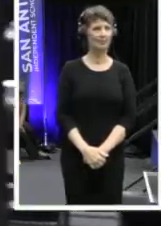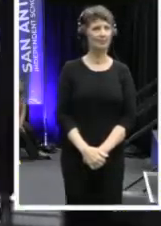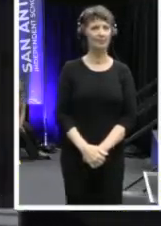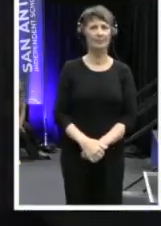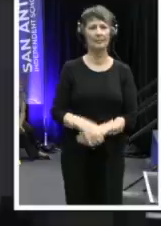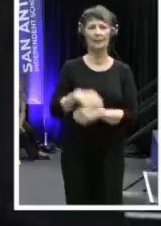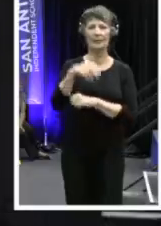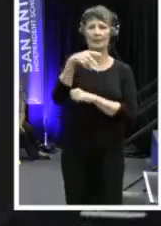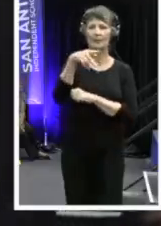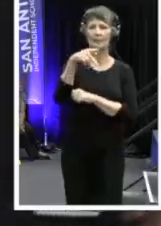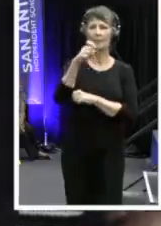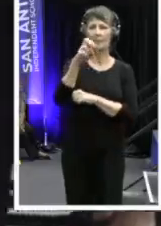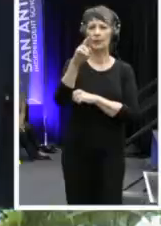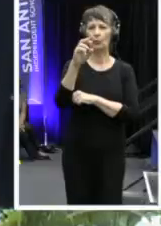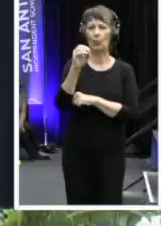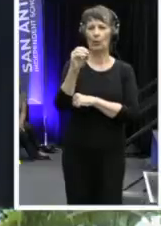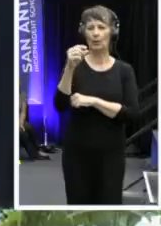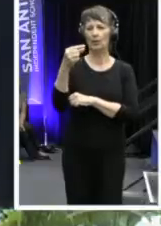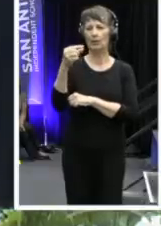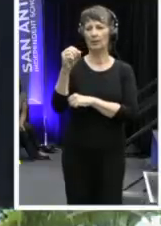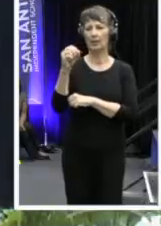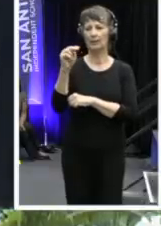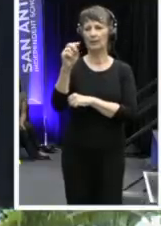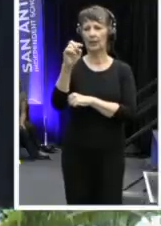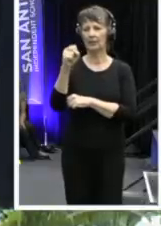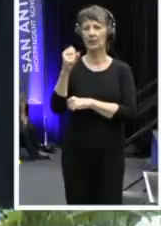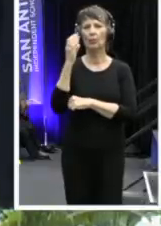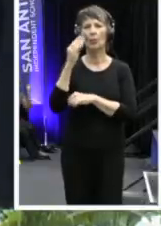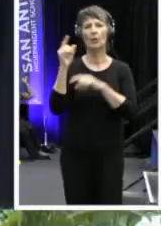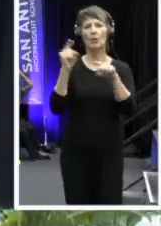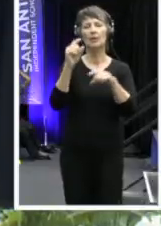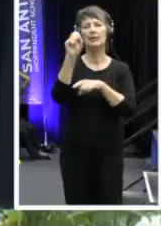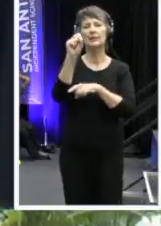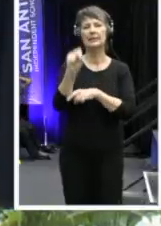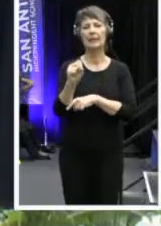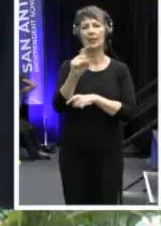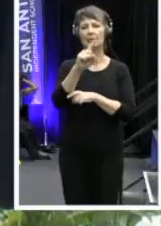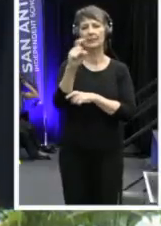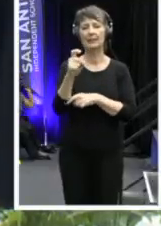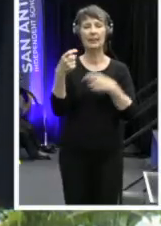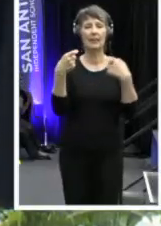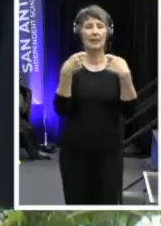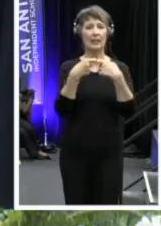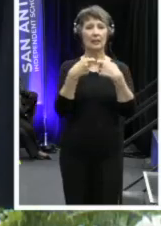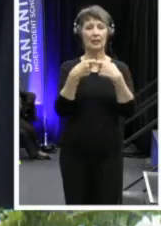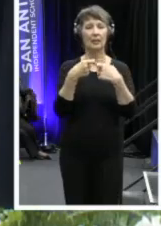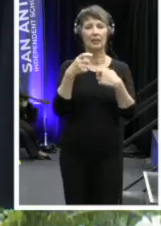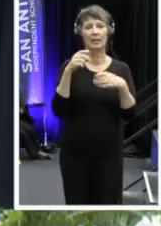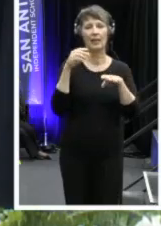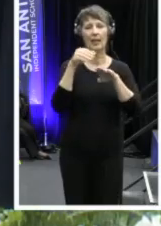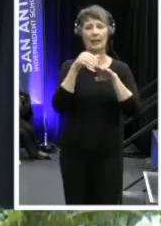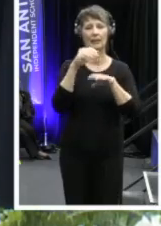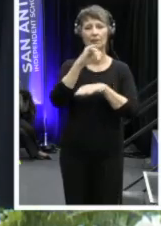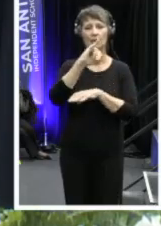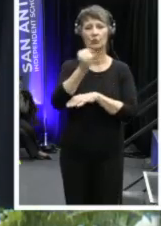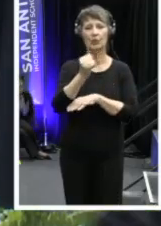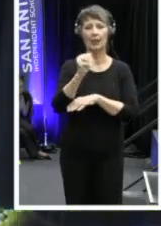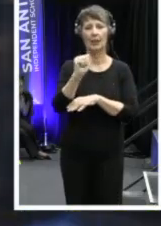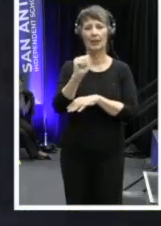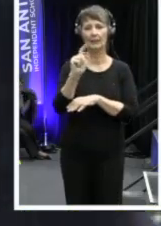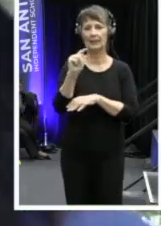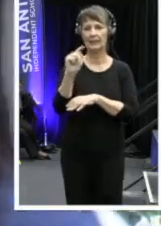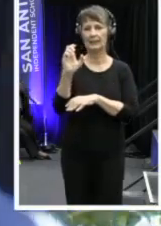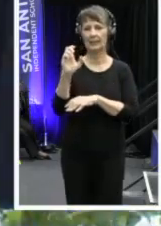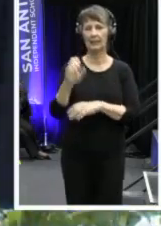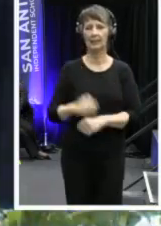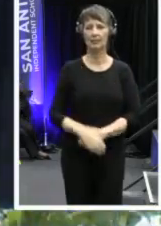Pedro Daniel Gonzalez will be attending South Texas Electrical at JATC.